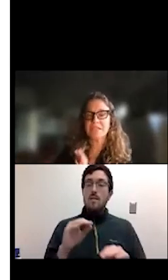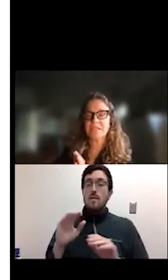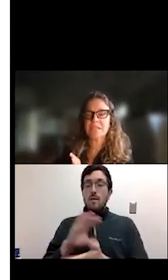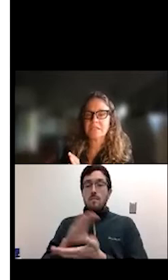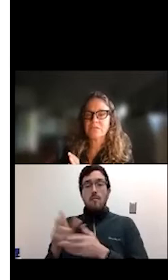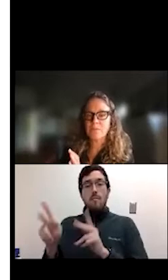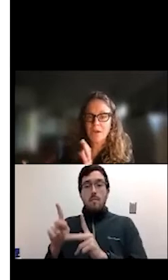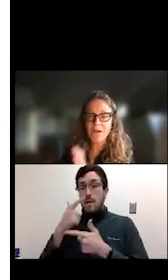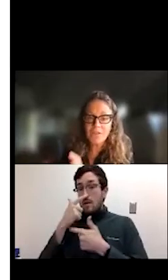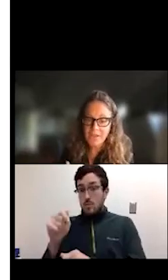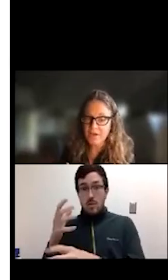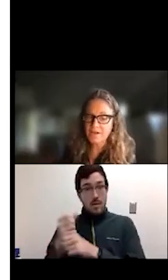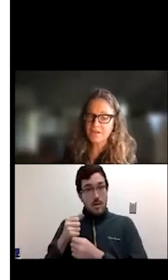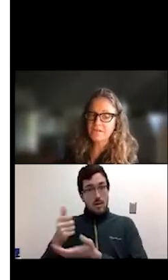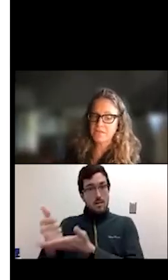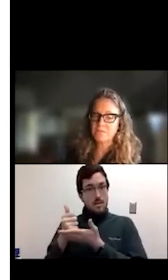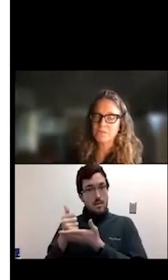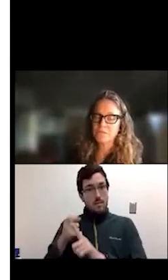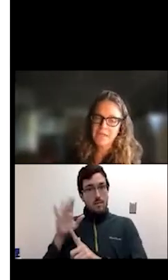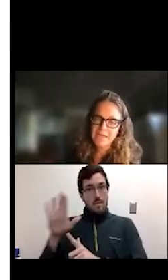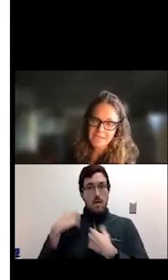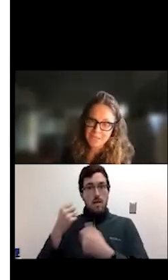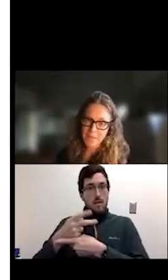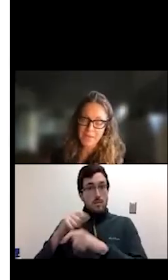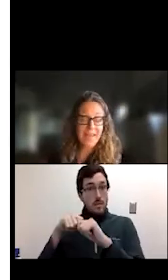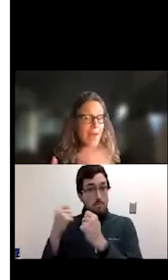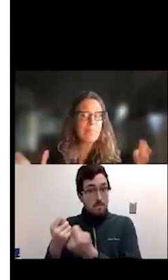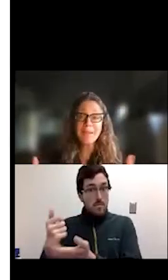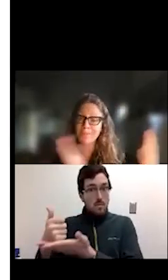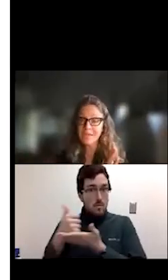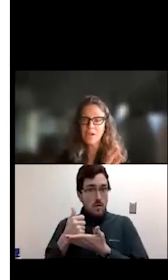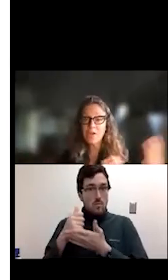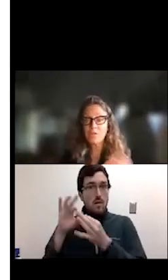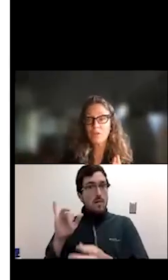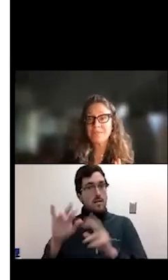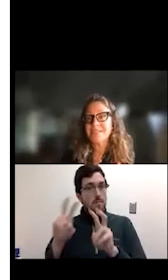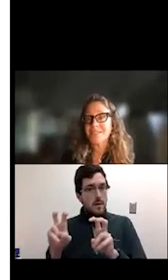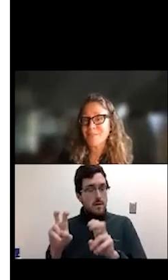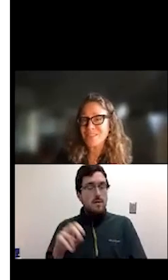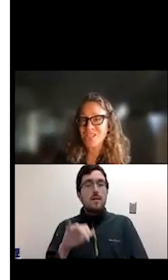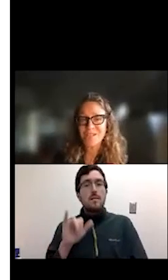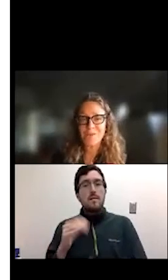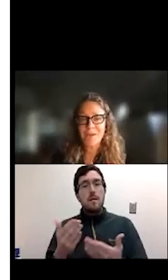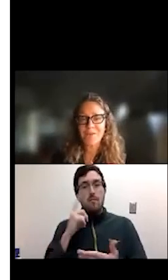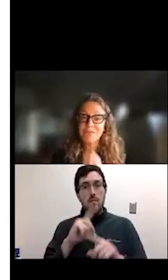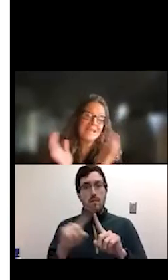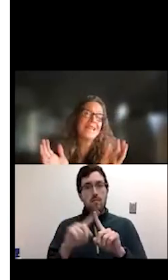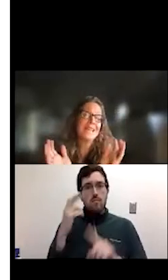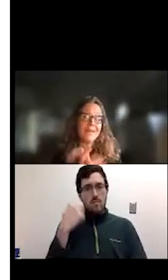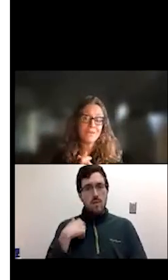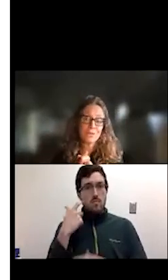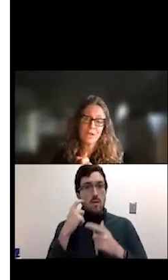in receiving assistance from their healthcare teams related to that topic. And that might be for all the reasons I just mentioned